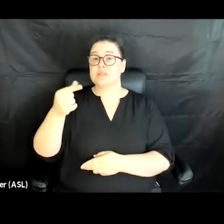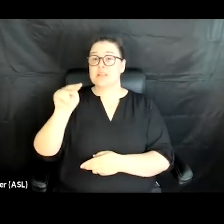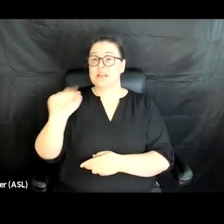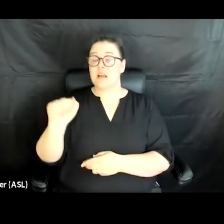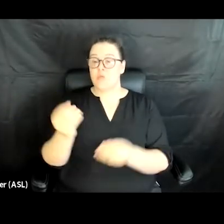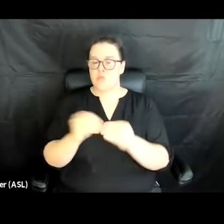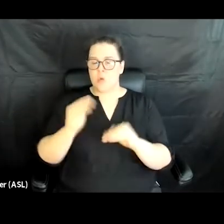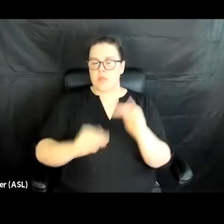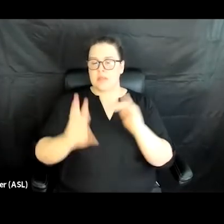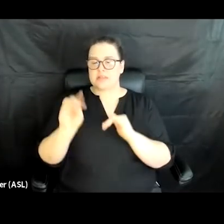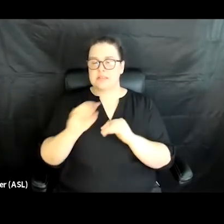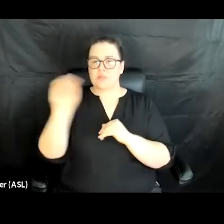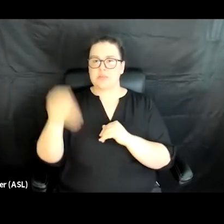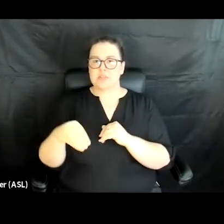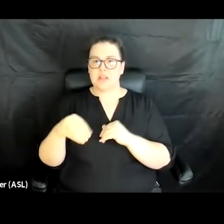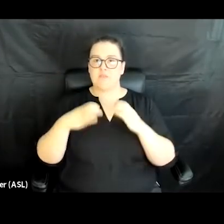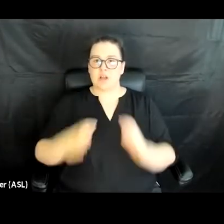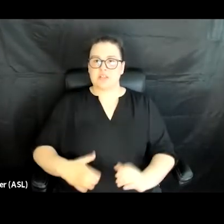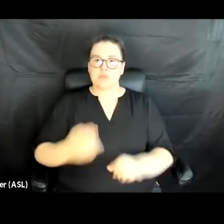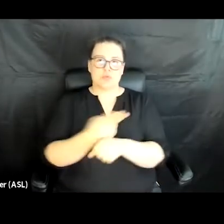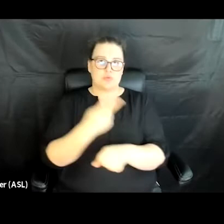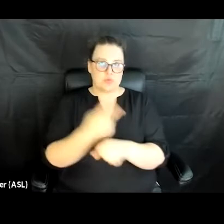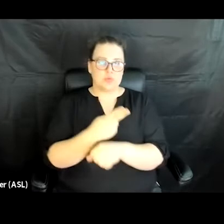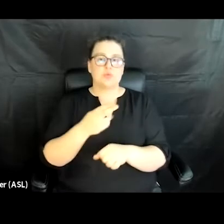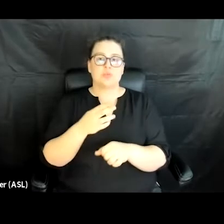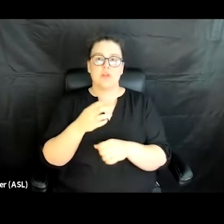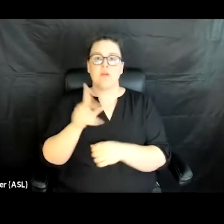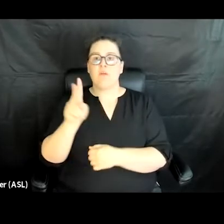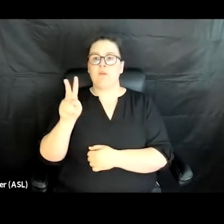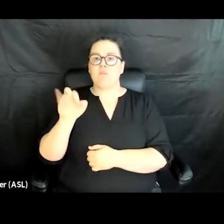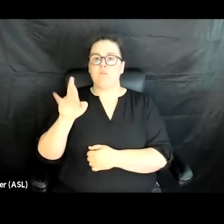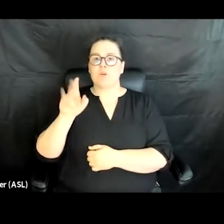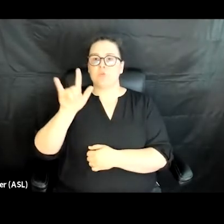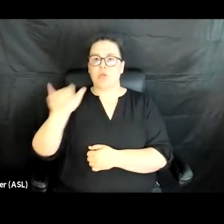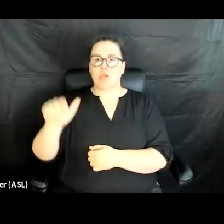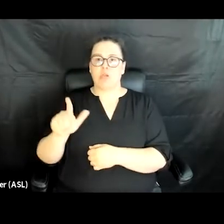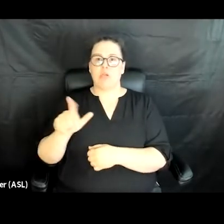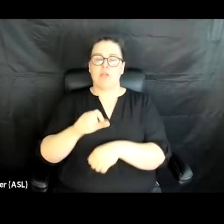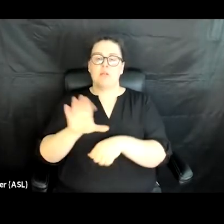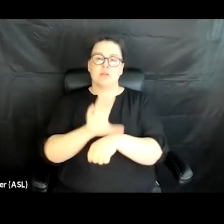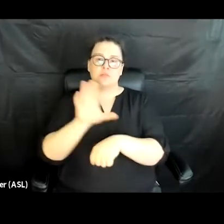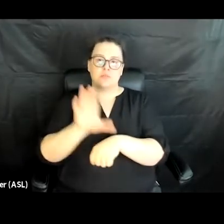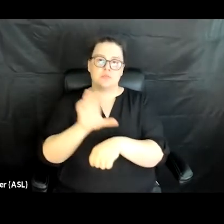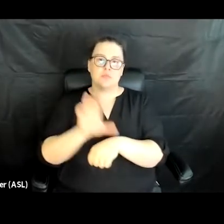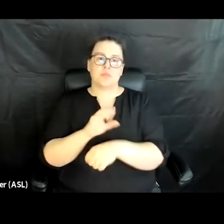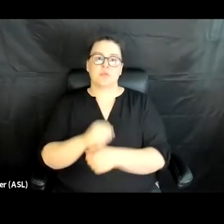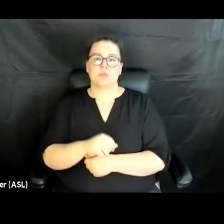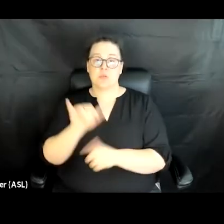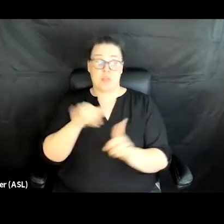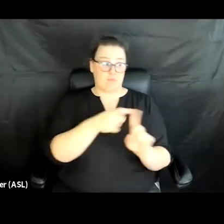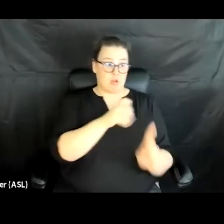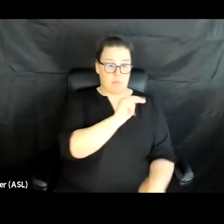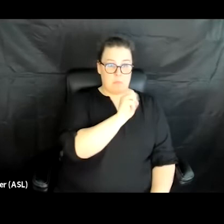health customers use virtual services during the pandemic. And during initial stay-at-home orders, so that would be March to May of